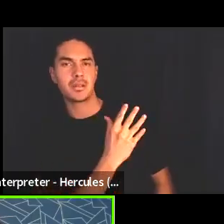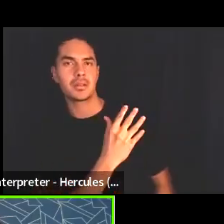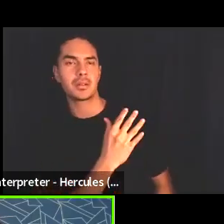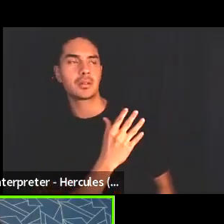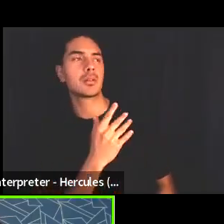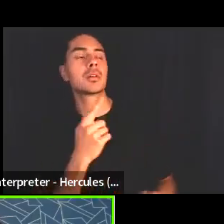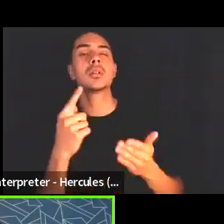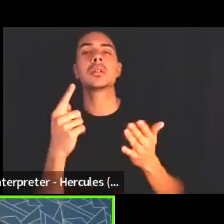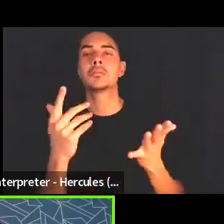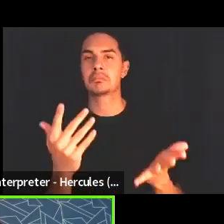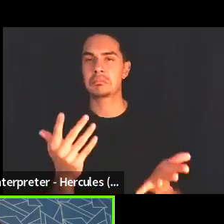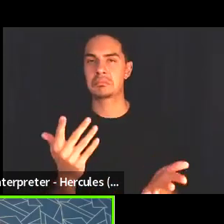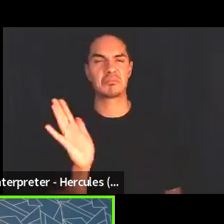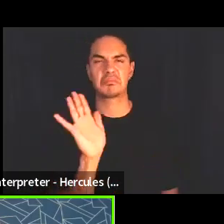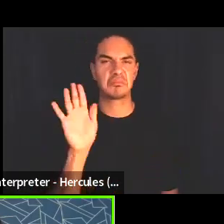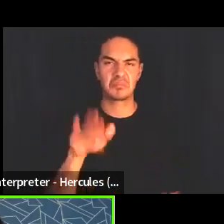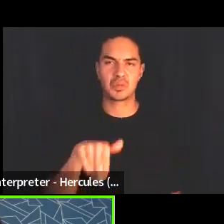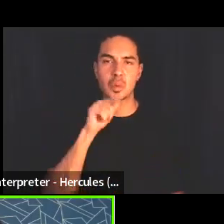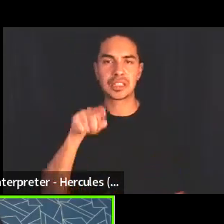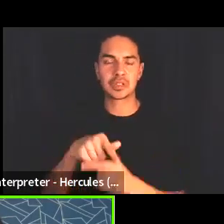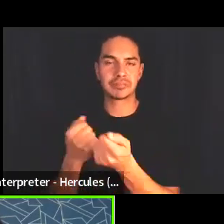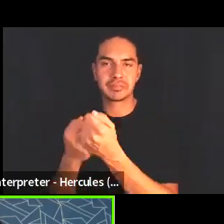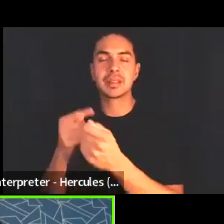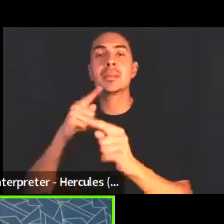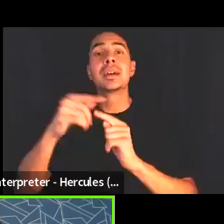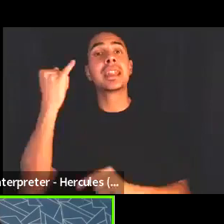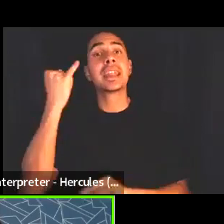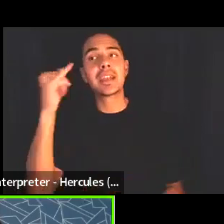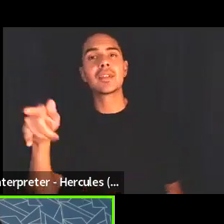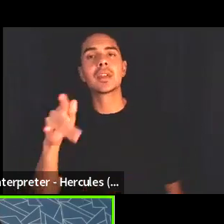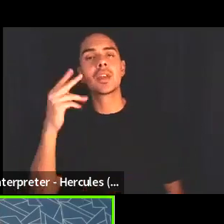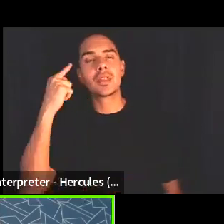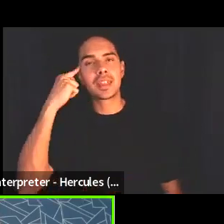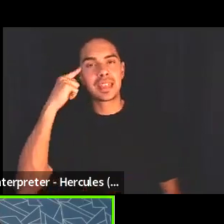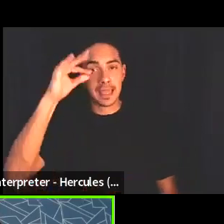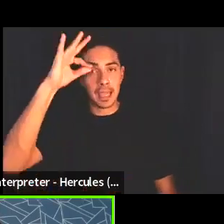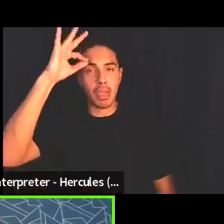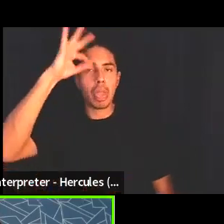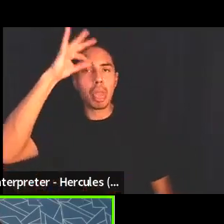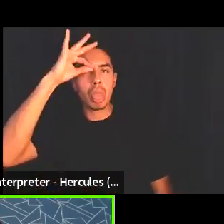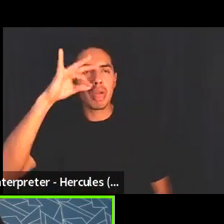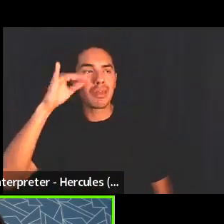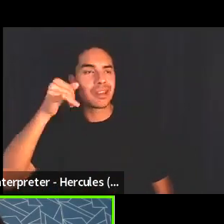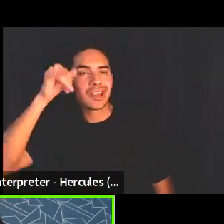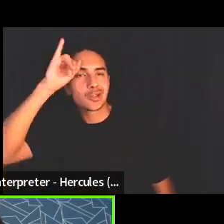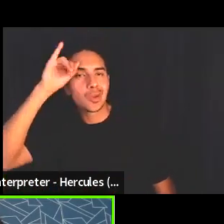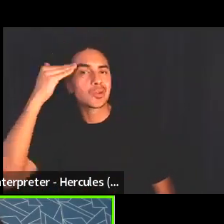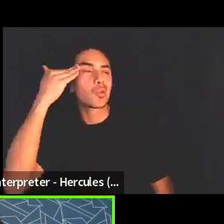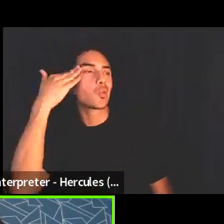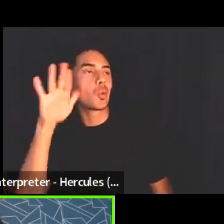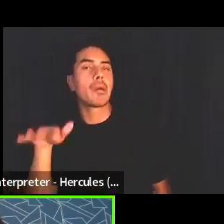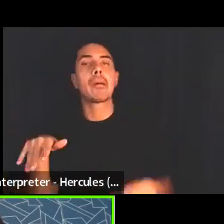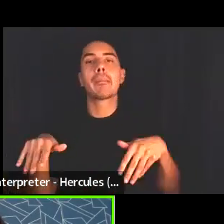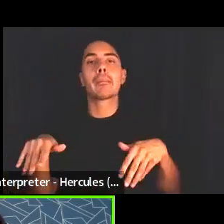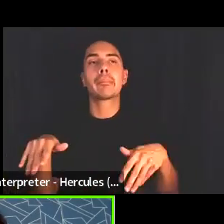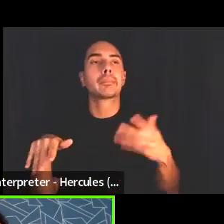And they can hear you and you can teach them something new. And then there's places where it's done to be